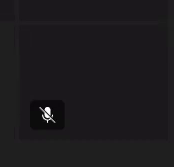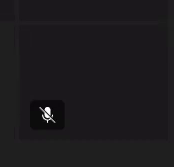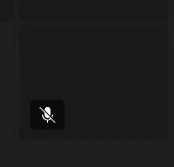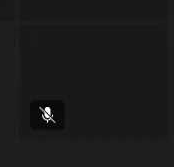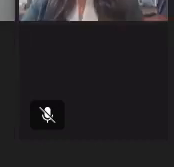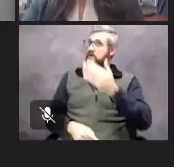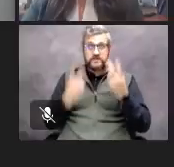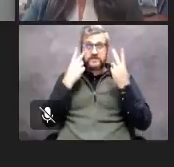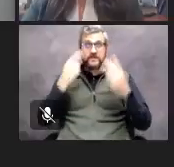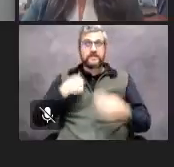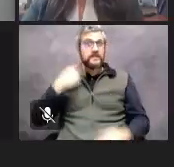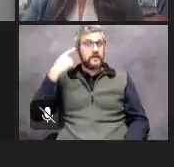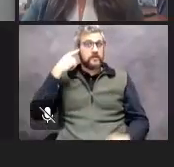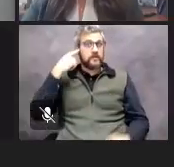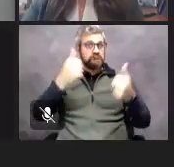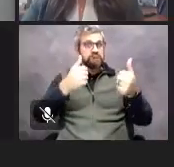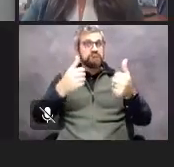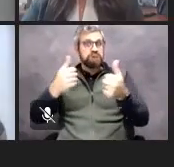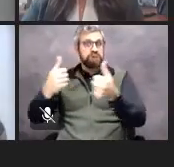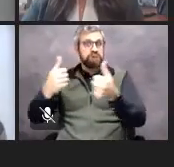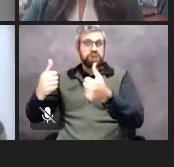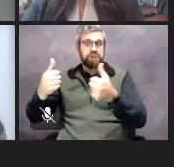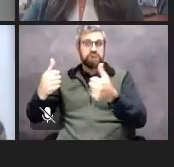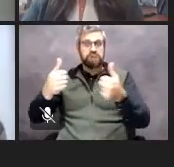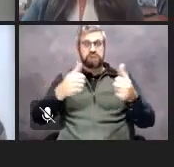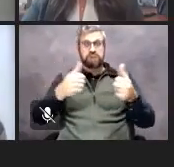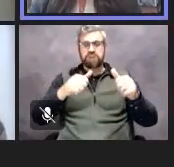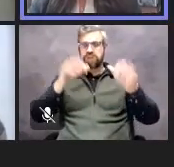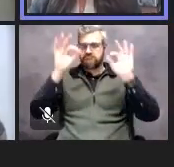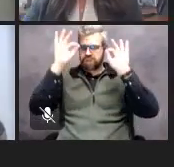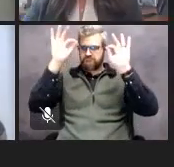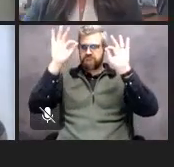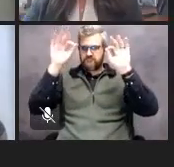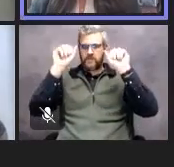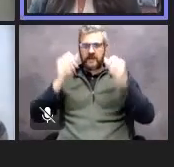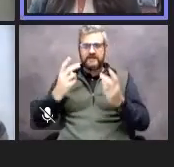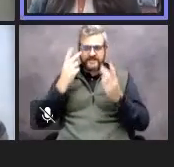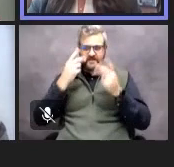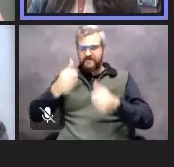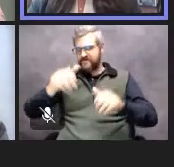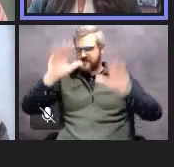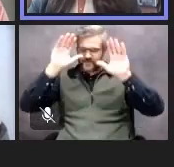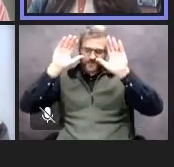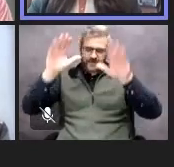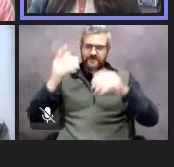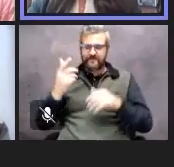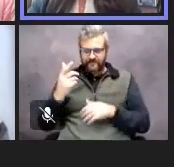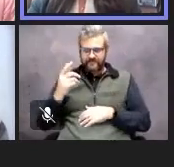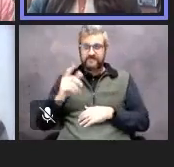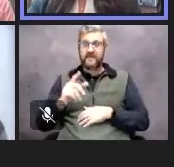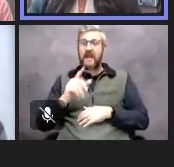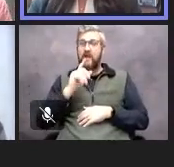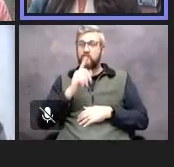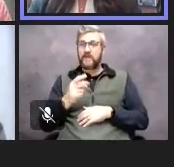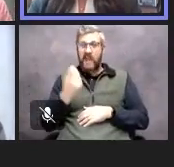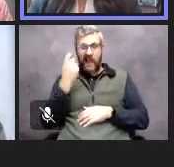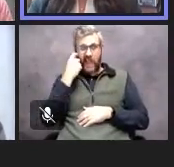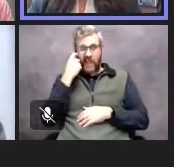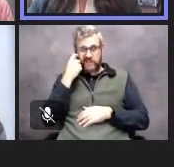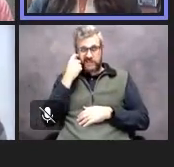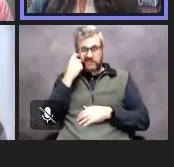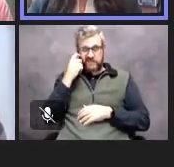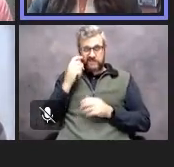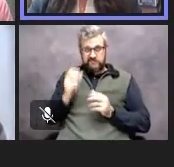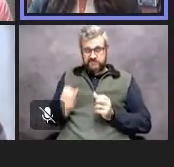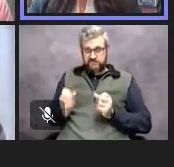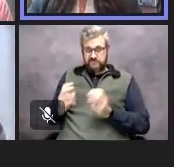see and hear me all right? Yes, we can Yes, see thank you. Yep. Great. I actually just popped a link in the chat, and I will be